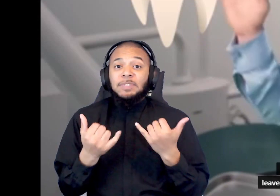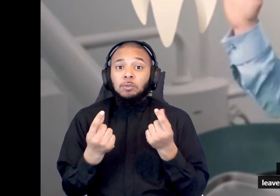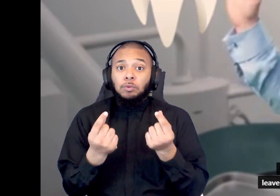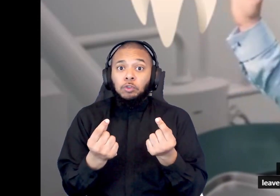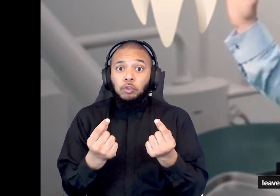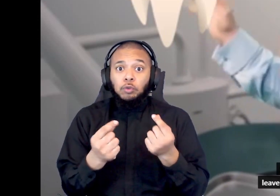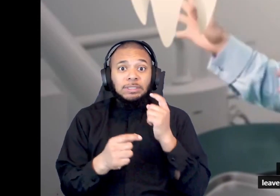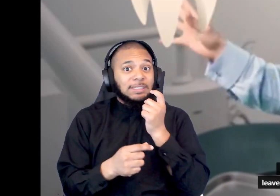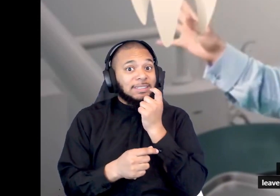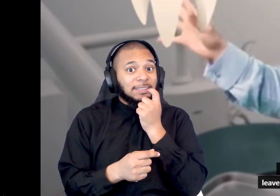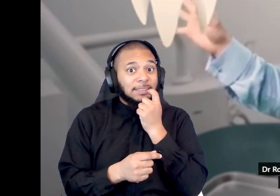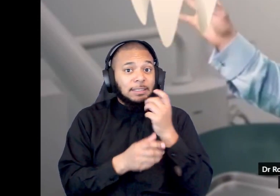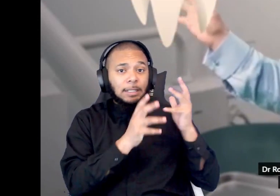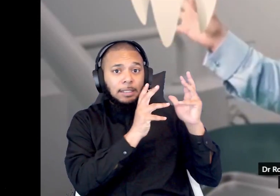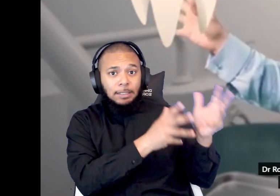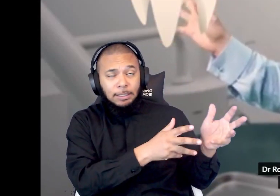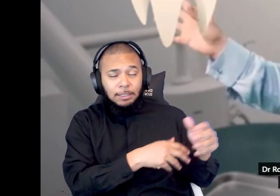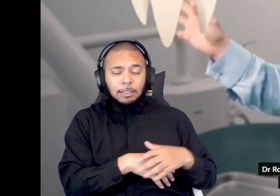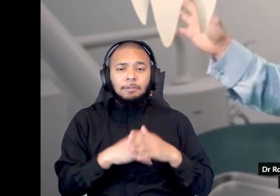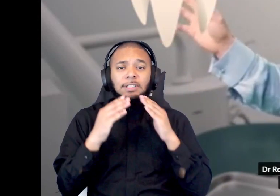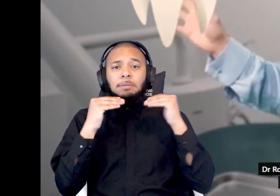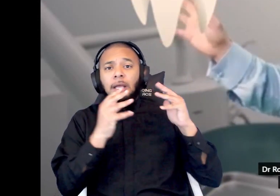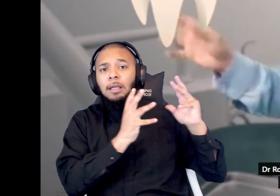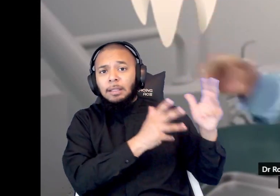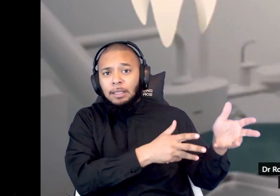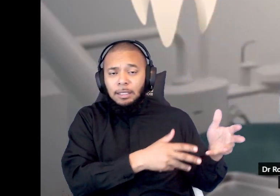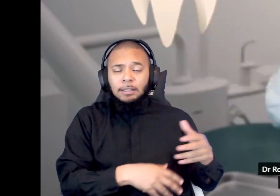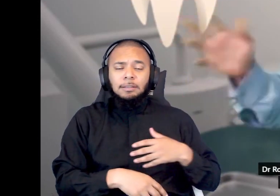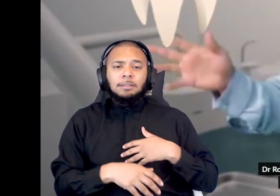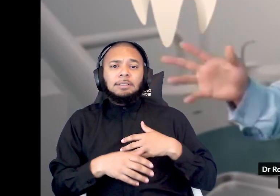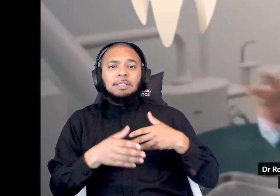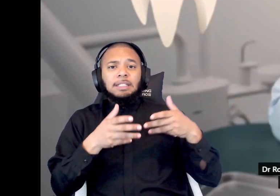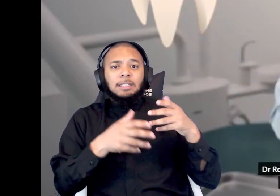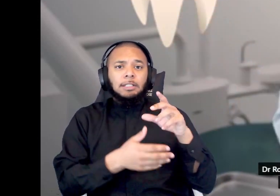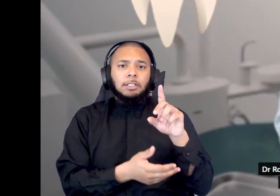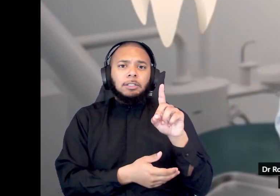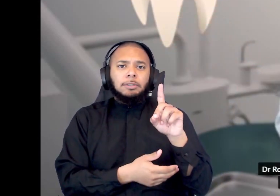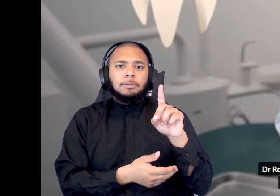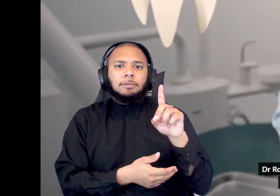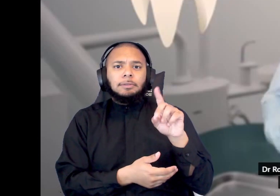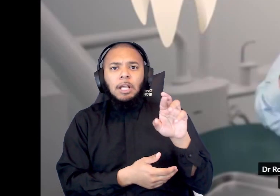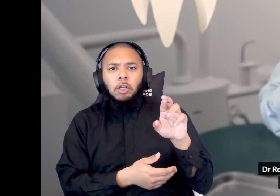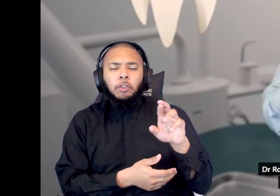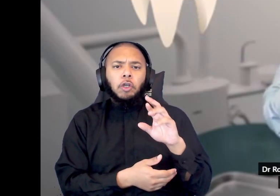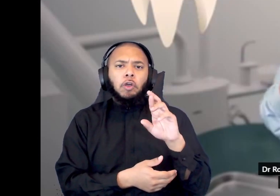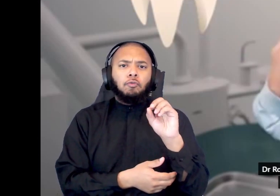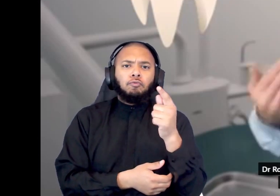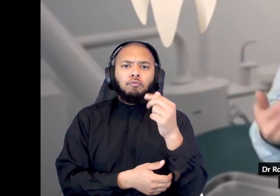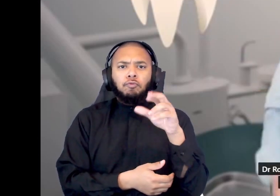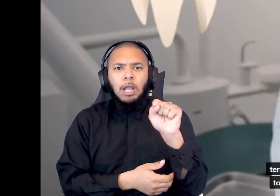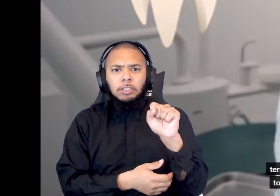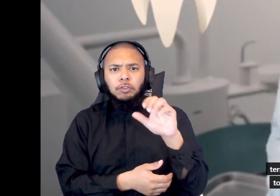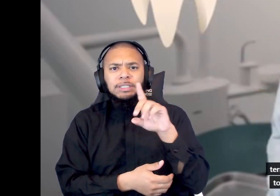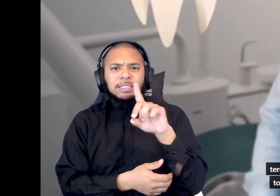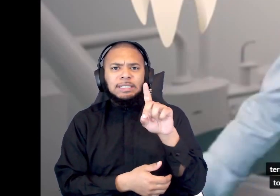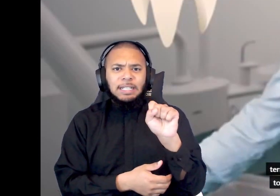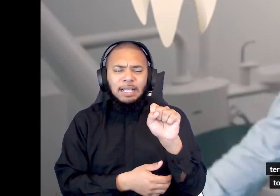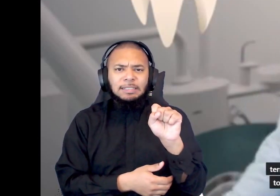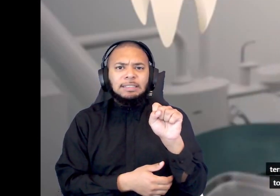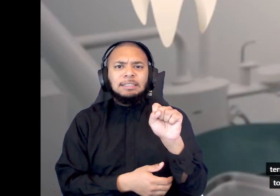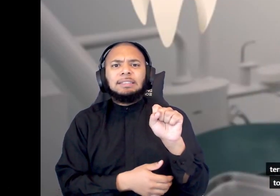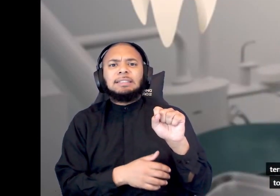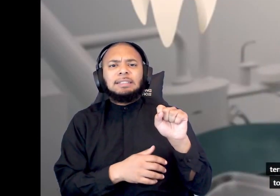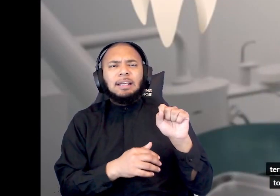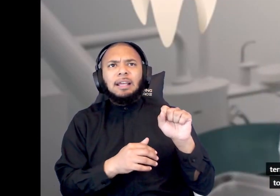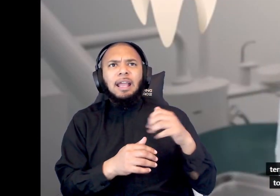smiles, leave Dr. Rogers' DDS fake dental office, because I'm not a dentist. I would be a terrible dentist. We're